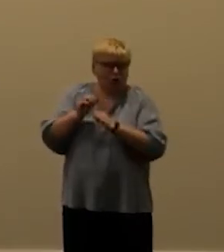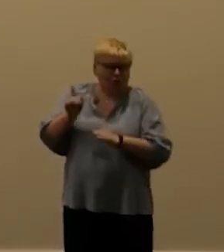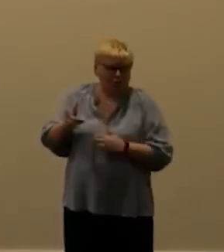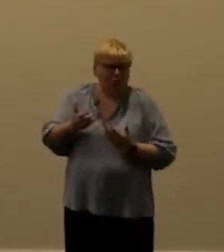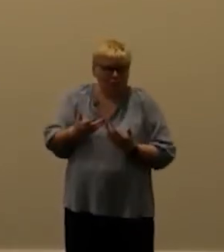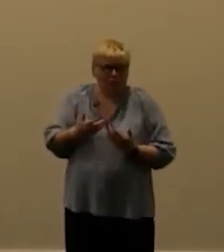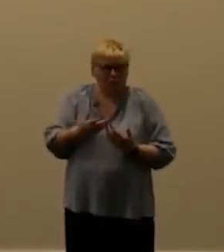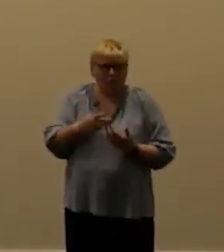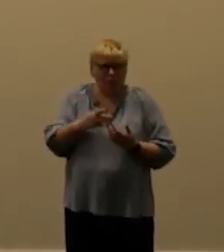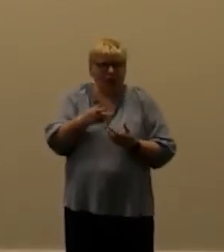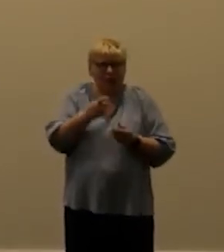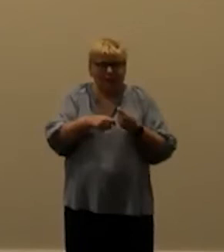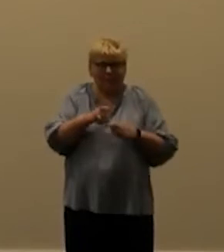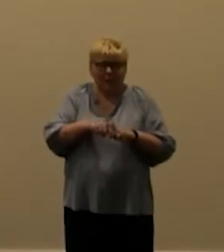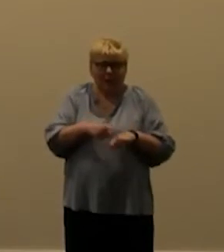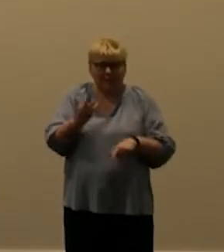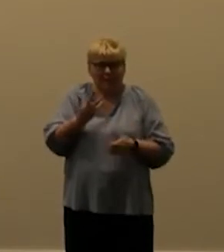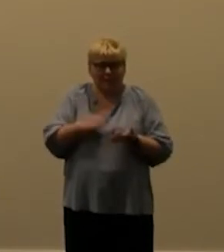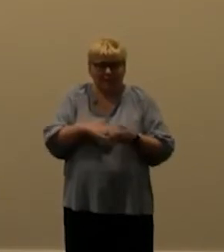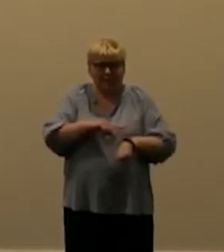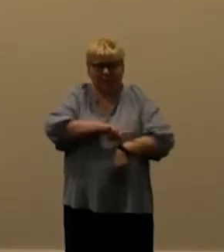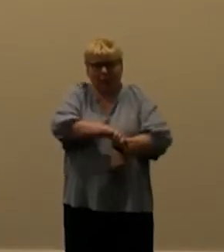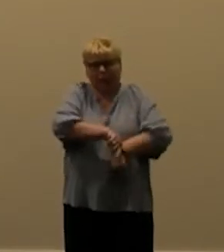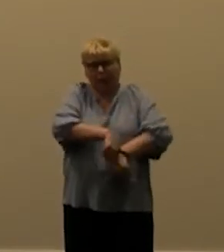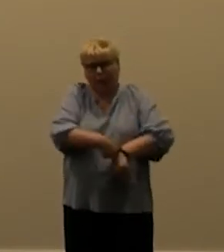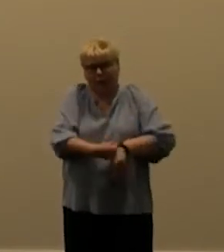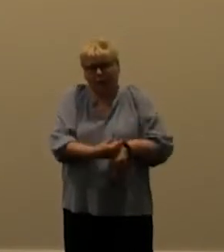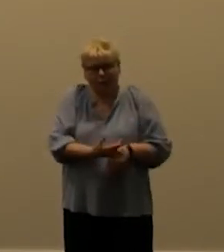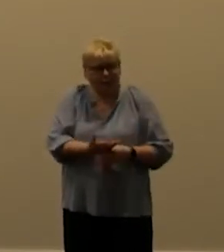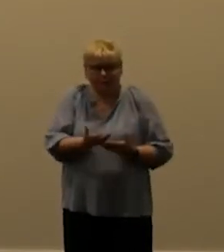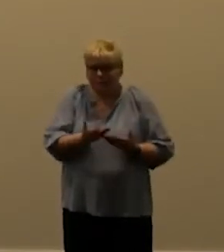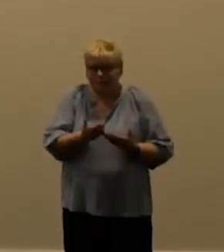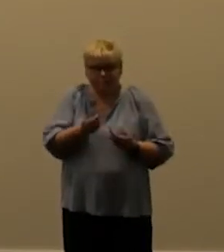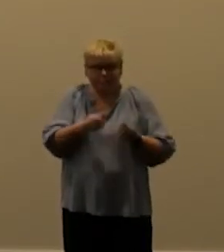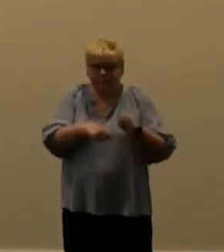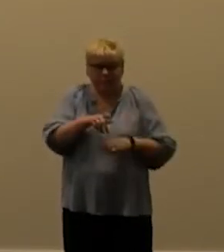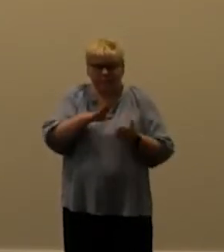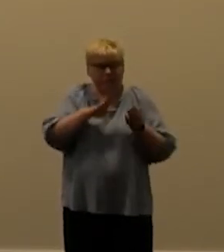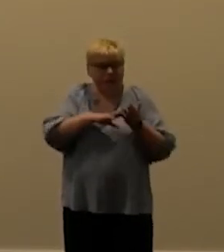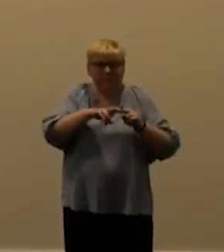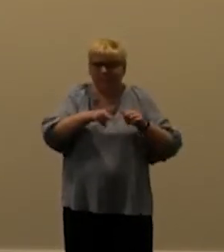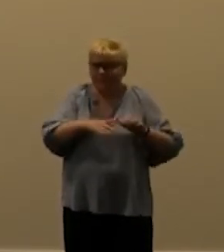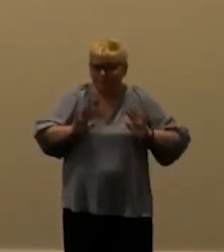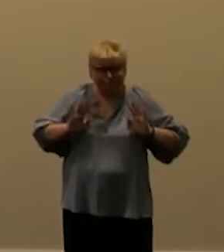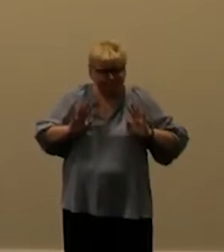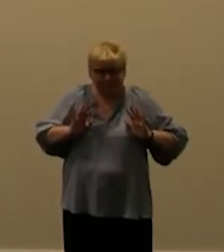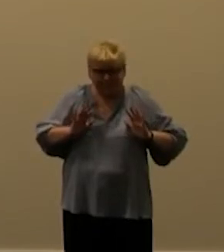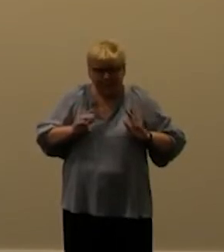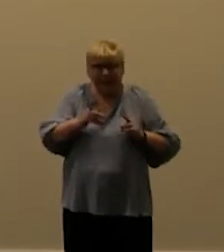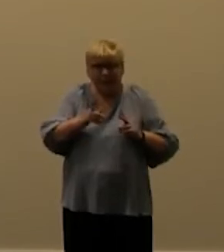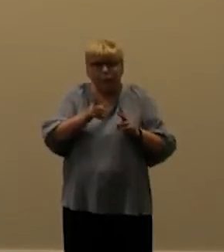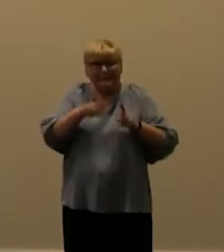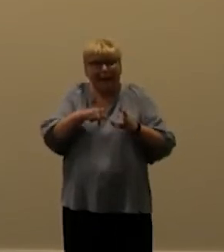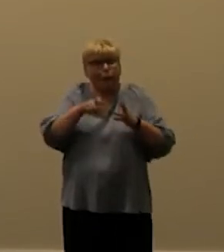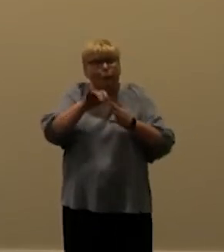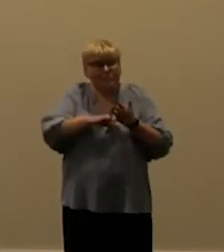one, and it's going to poll every 15 minutes as part of that DSC job, it's going to be prompting you for MFA. And certainly if you're going to do it in a DevOps scenario or